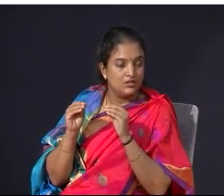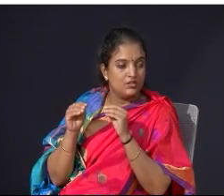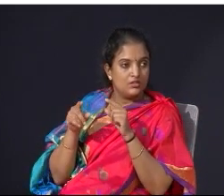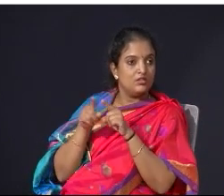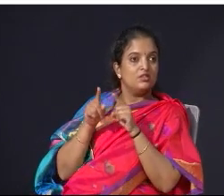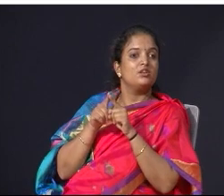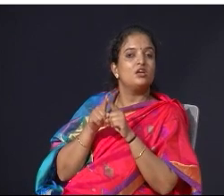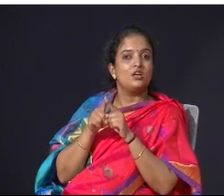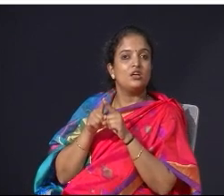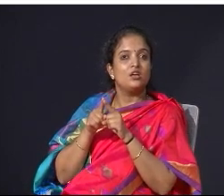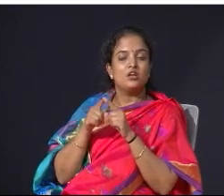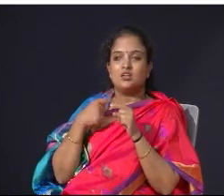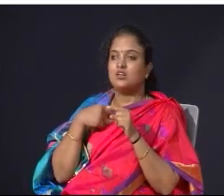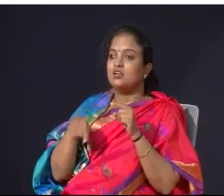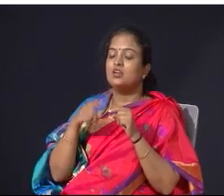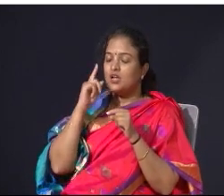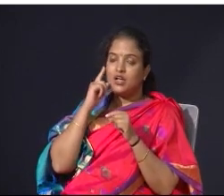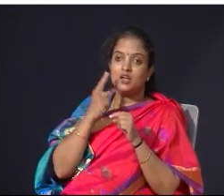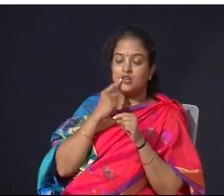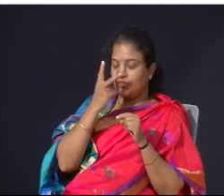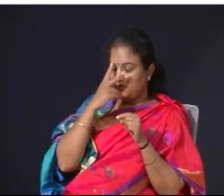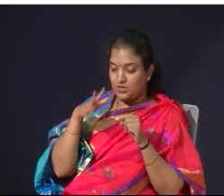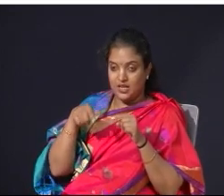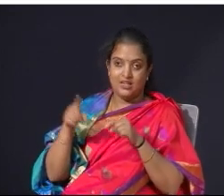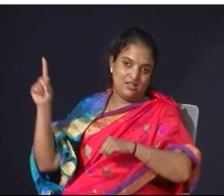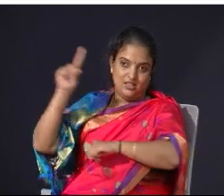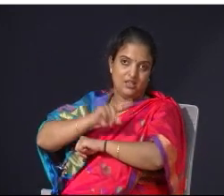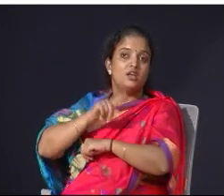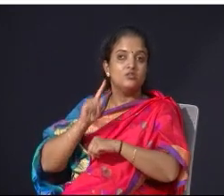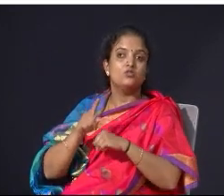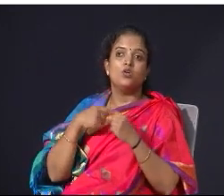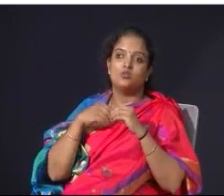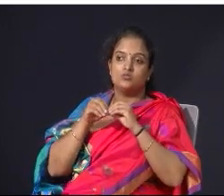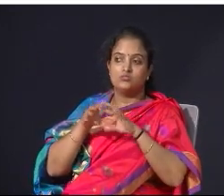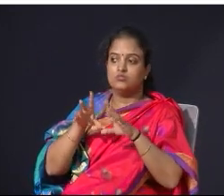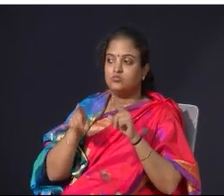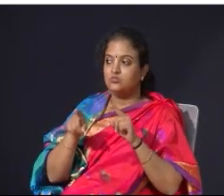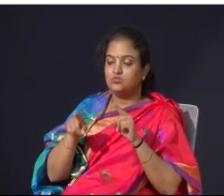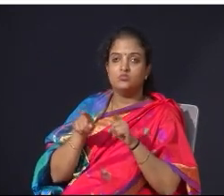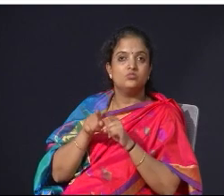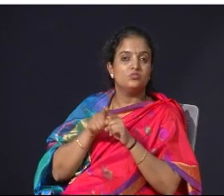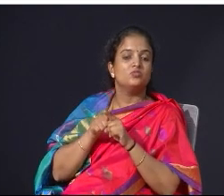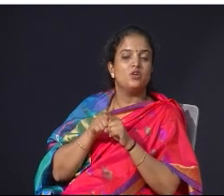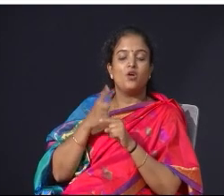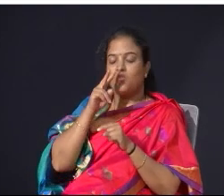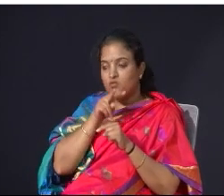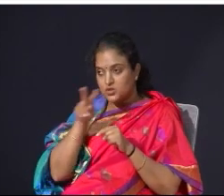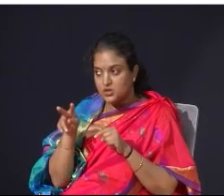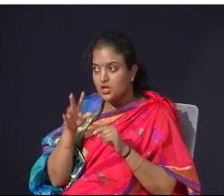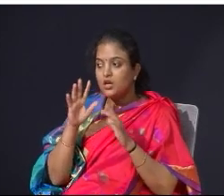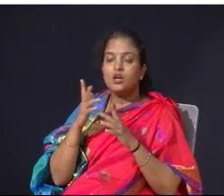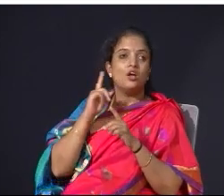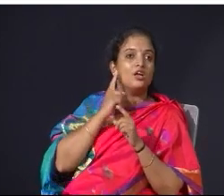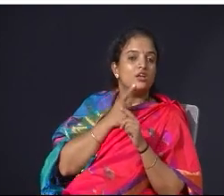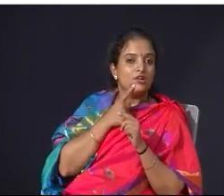day, right? So we work with deaf-blind children also. So when there is deafness along with visual impairment, we have to